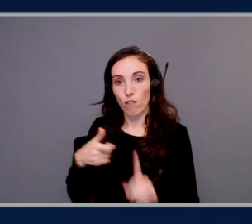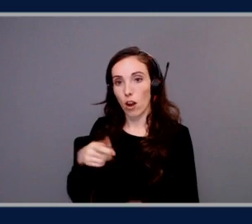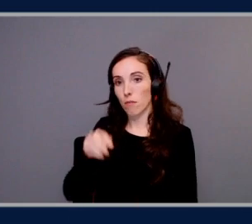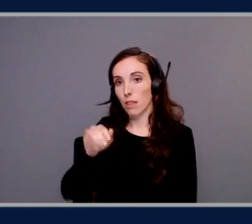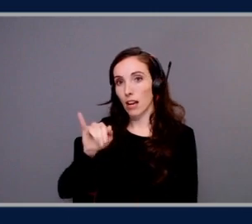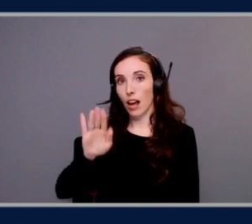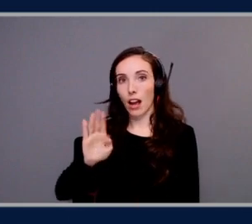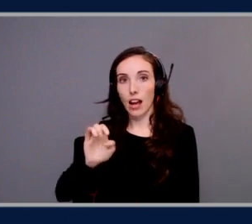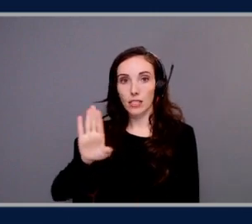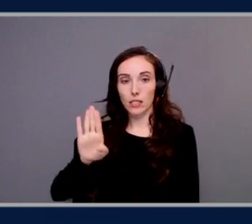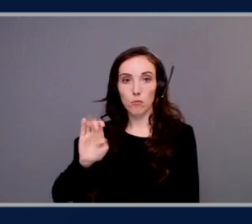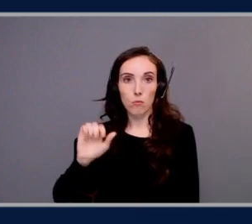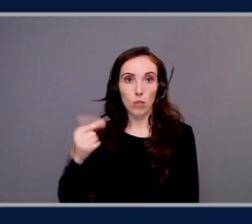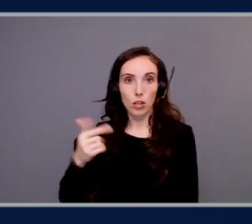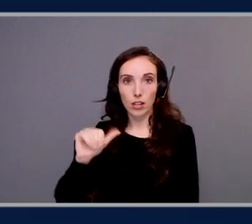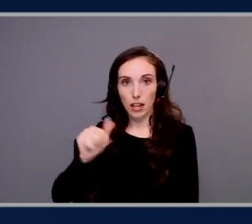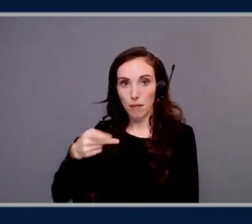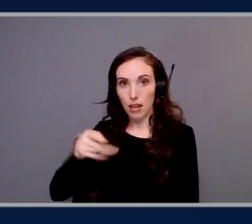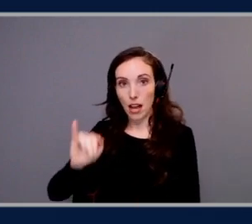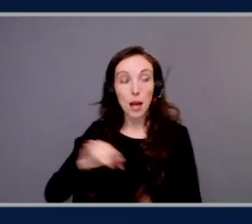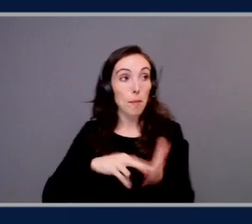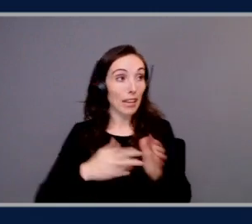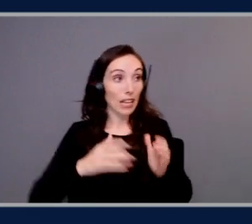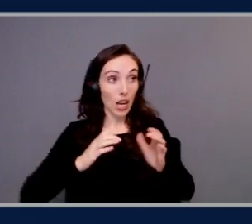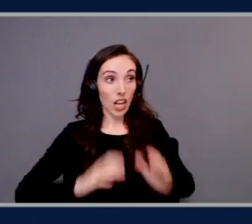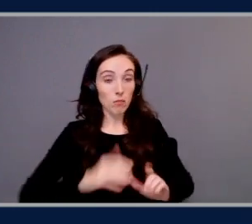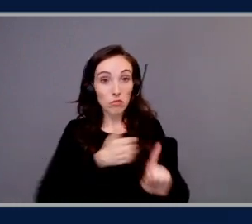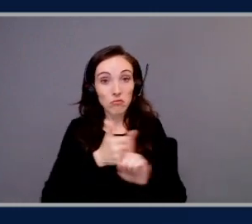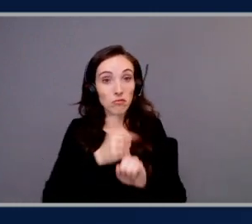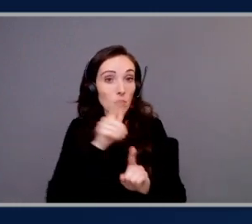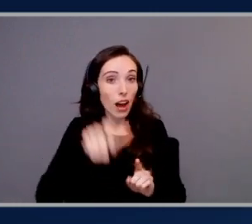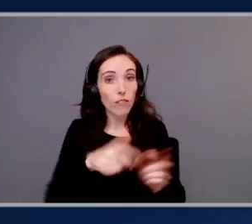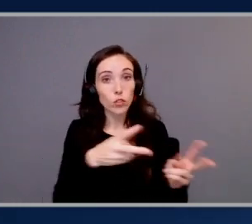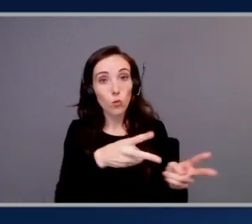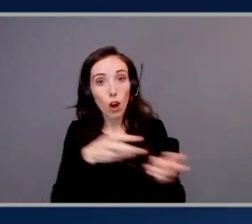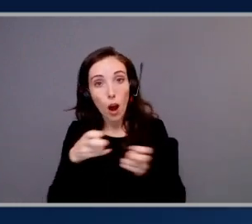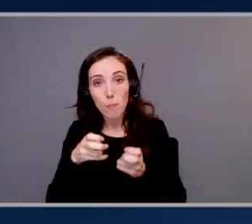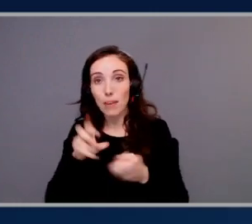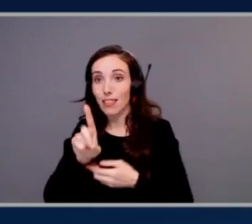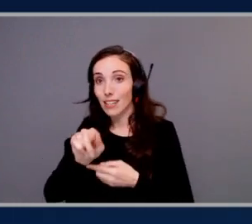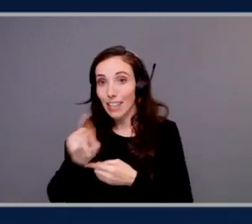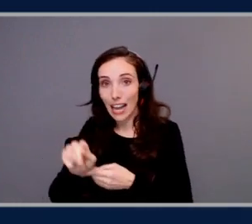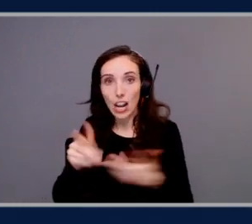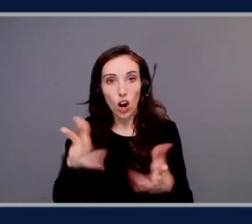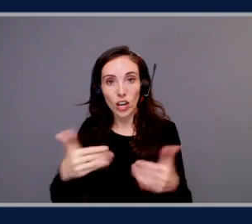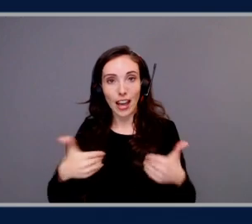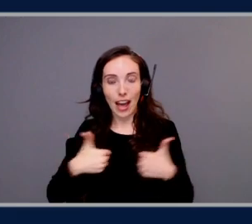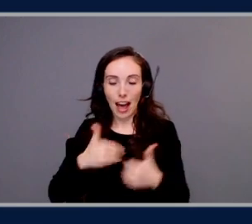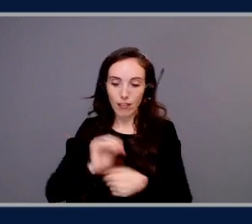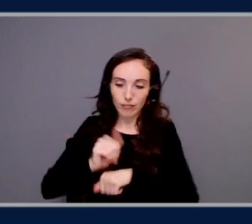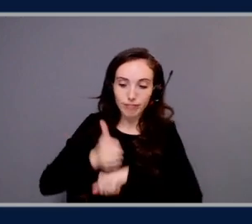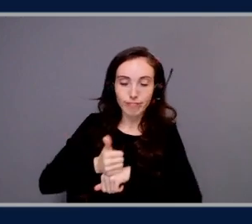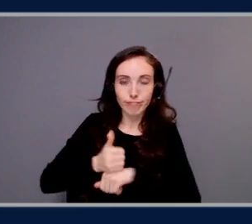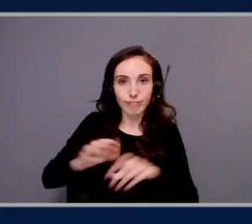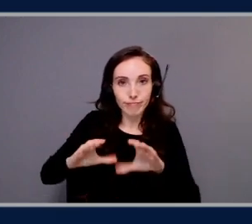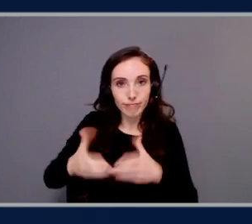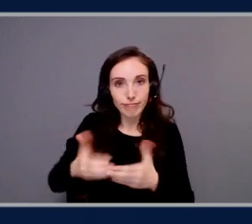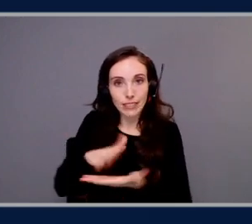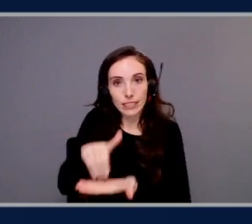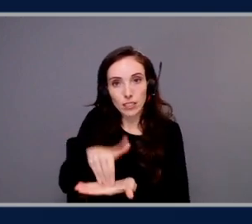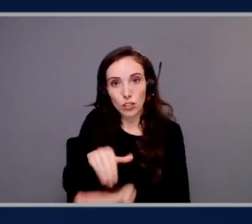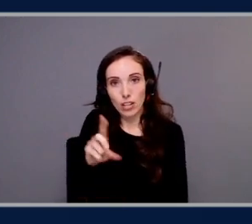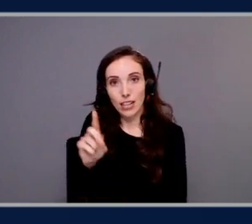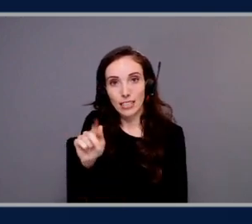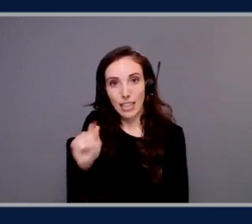need to copy their data from all these different locations that have this set as a copy of that data, which might decrease safety and security because